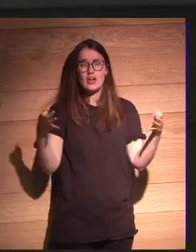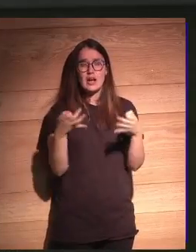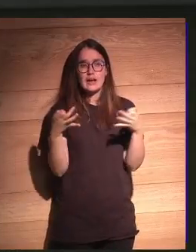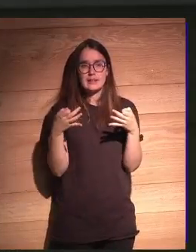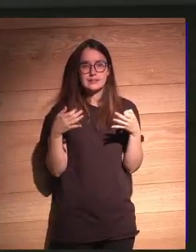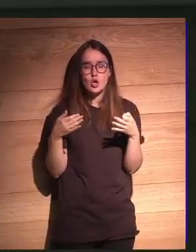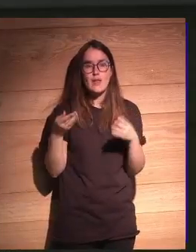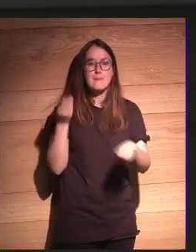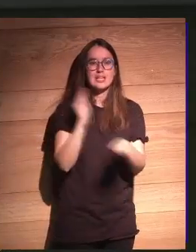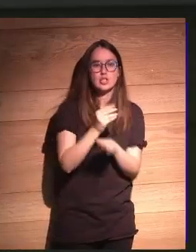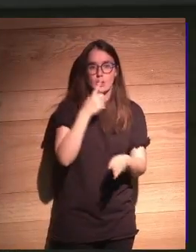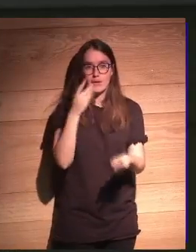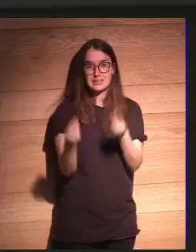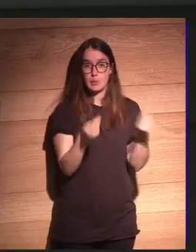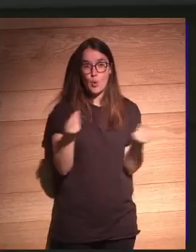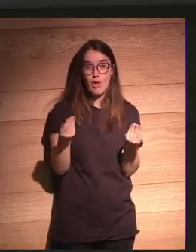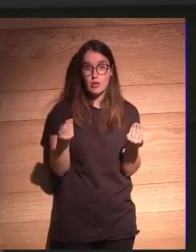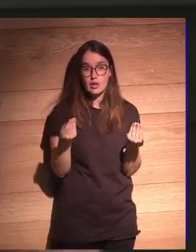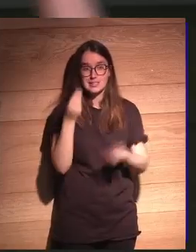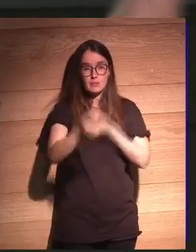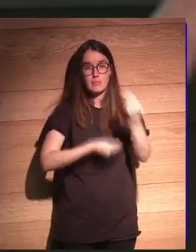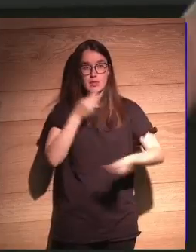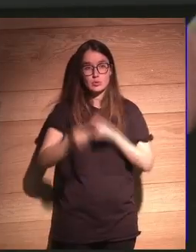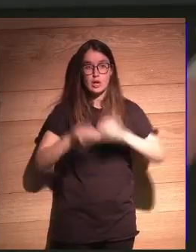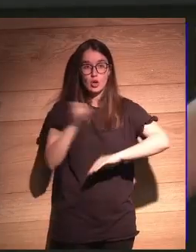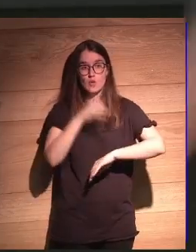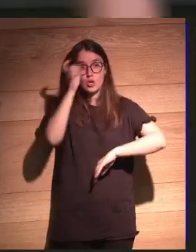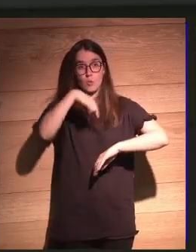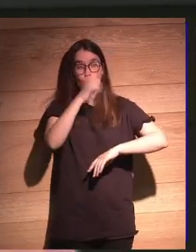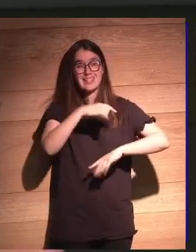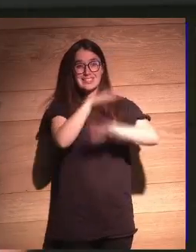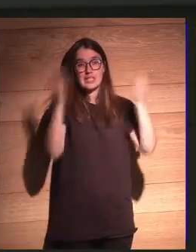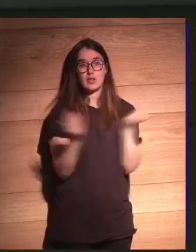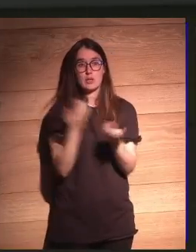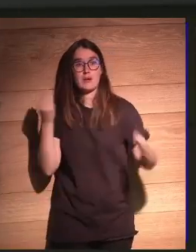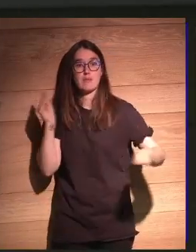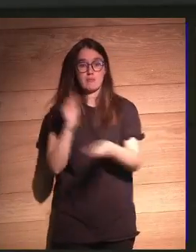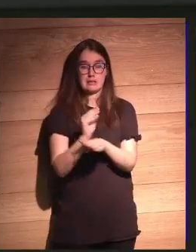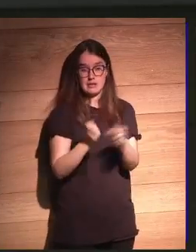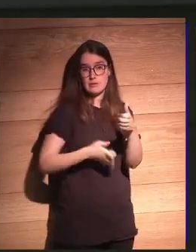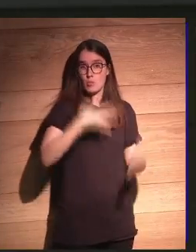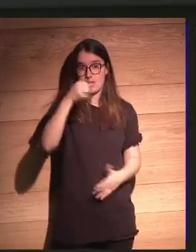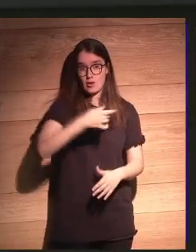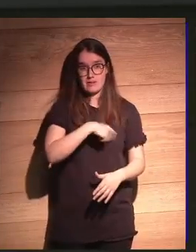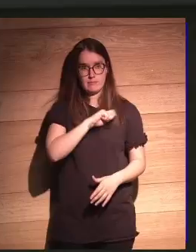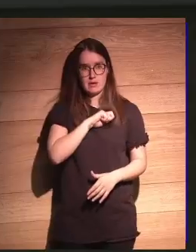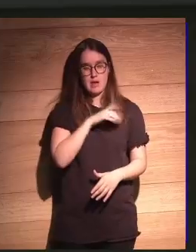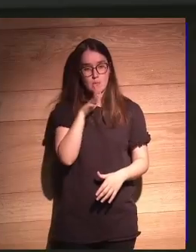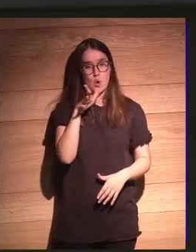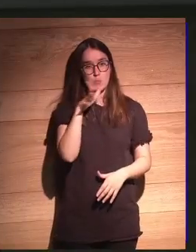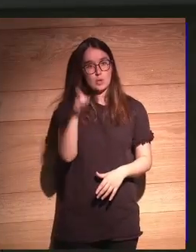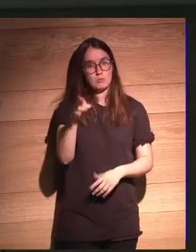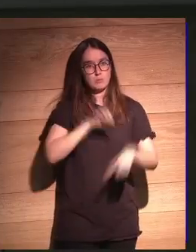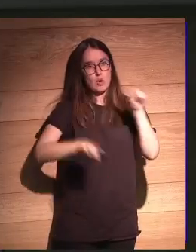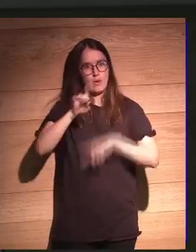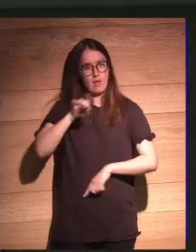Socimi. And that was going to be the investment vehicle, a speculation vehicle that was going to be used by international vulture funds for